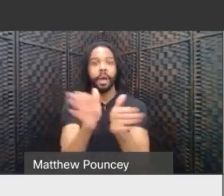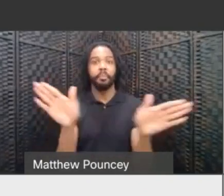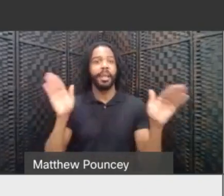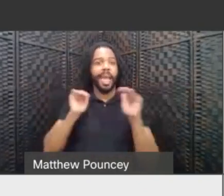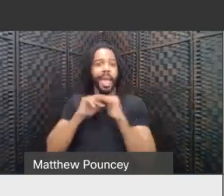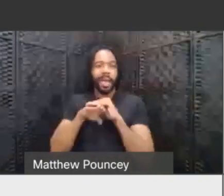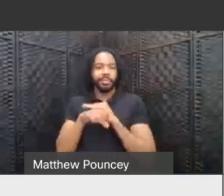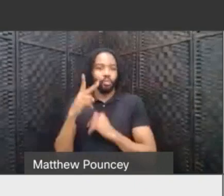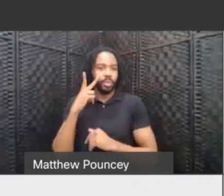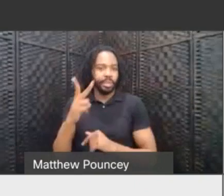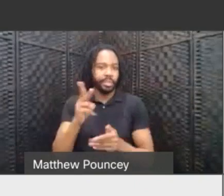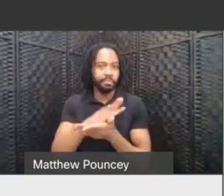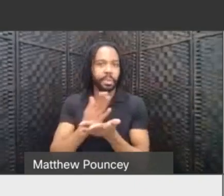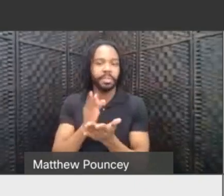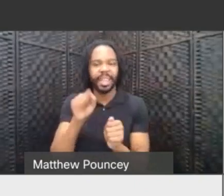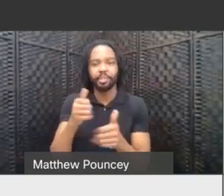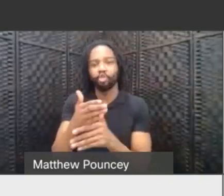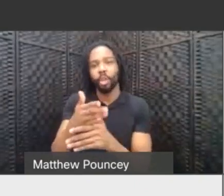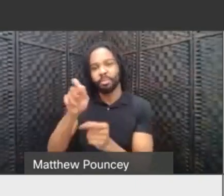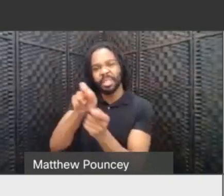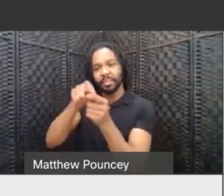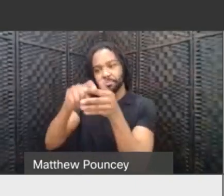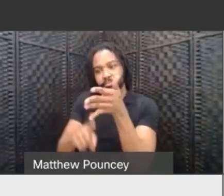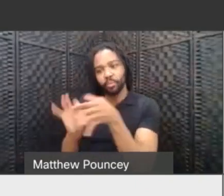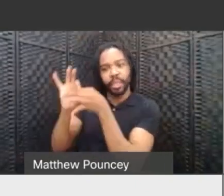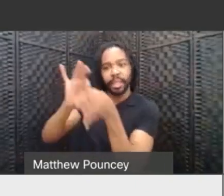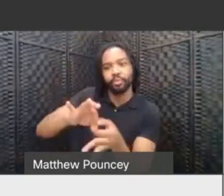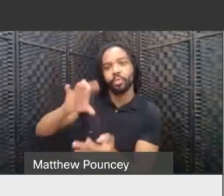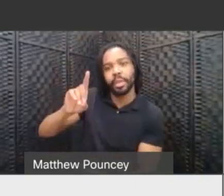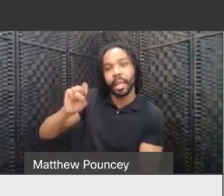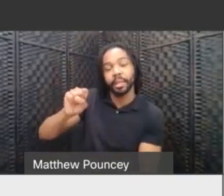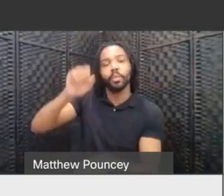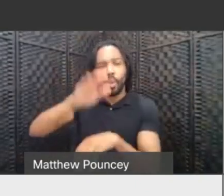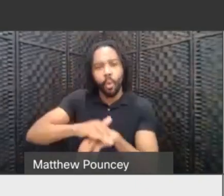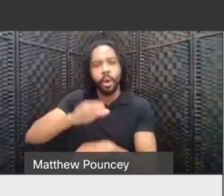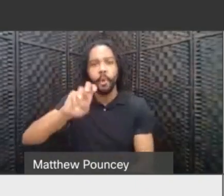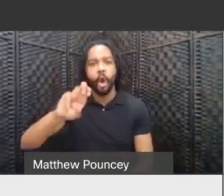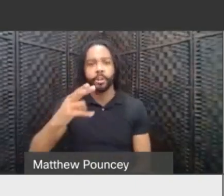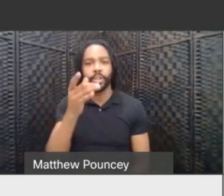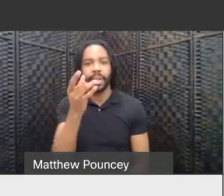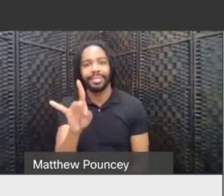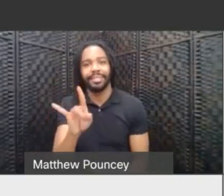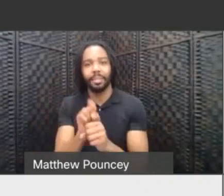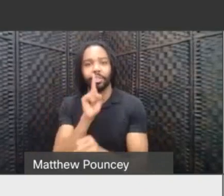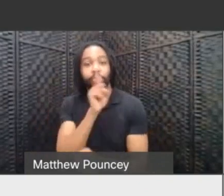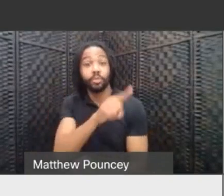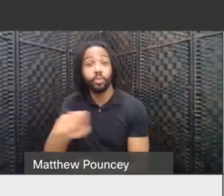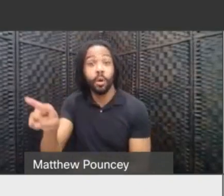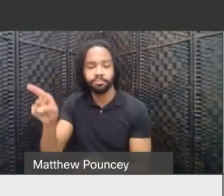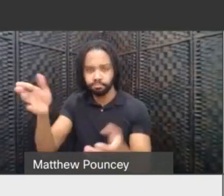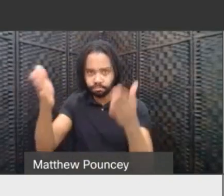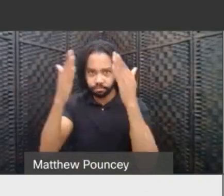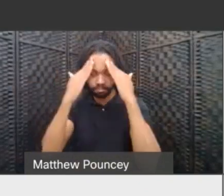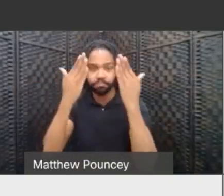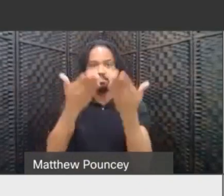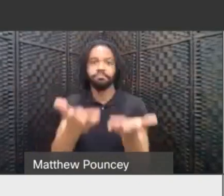the specifics related to DDS on March 18th, so that people can be well informed and